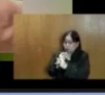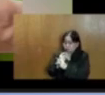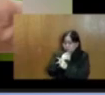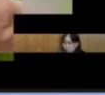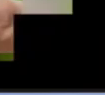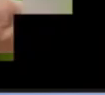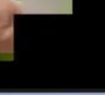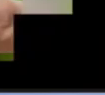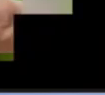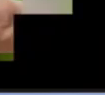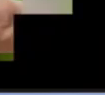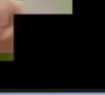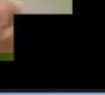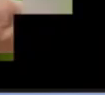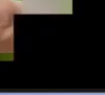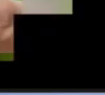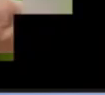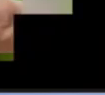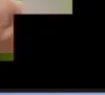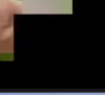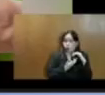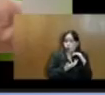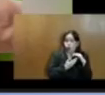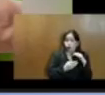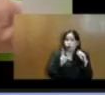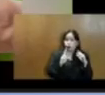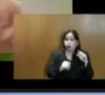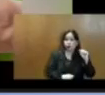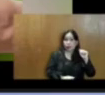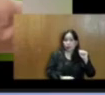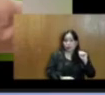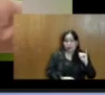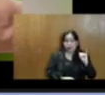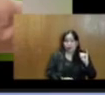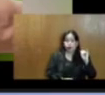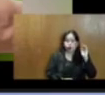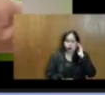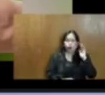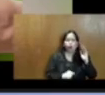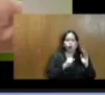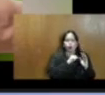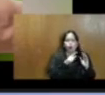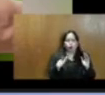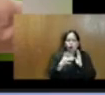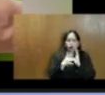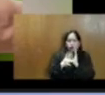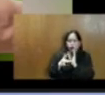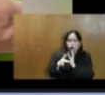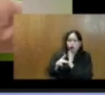we need users also of AI to know all of these things. Okay,